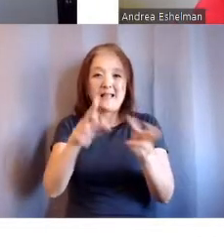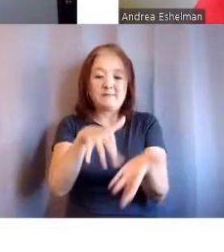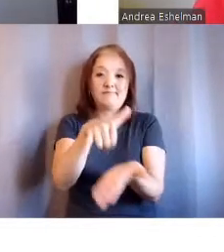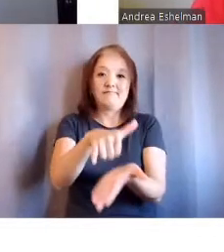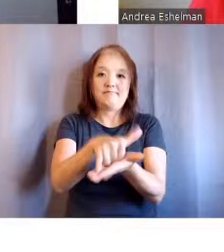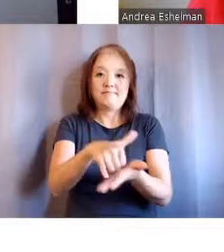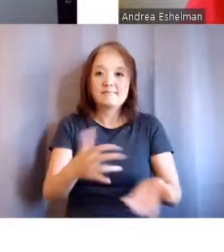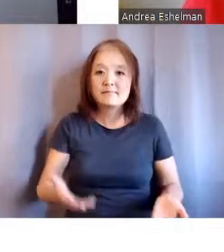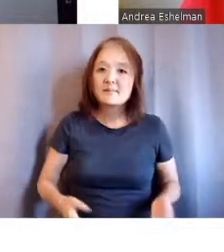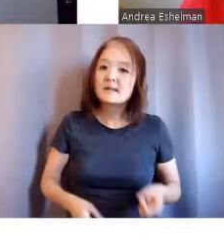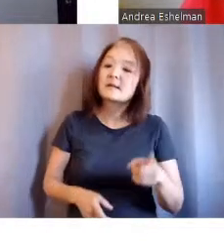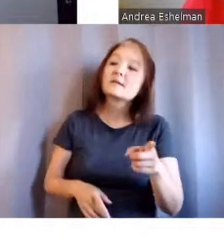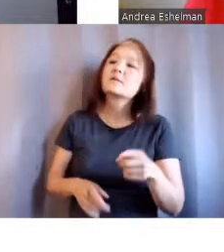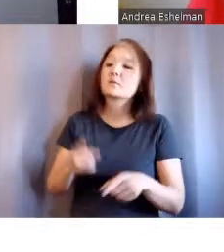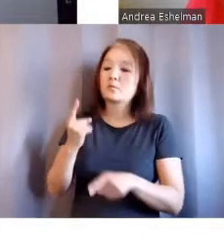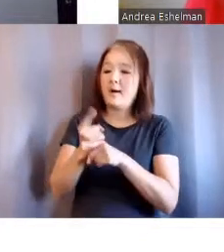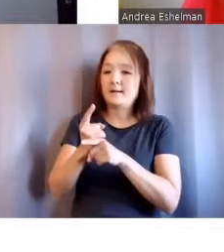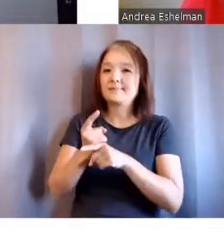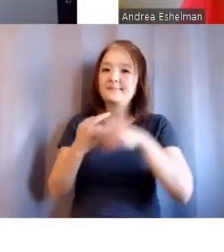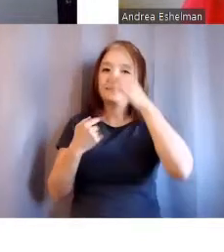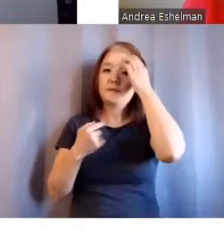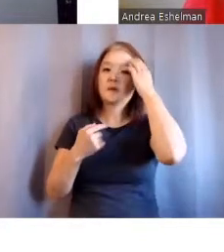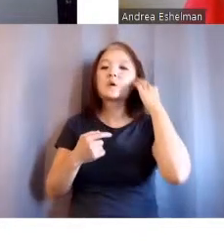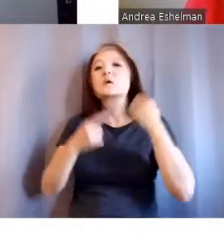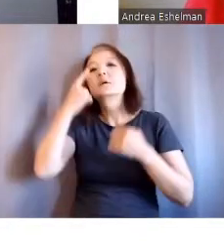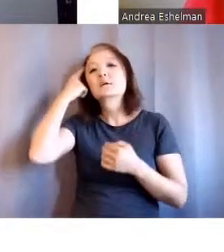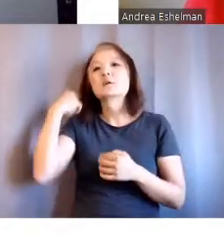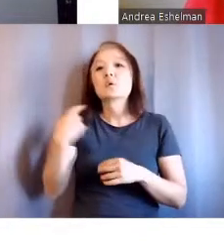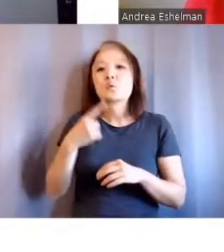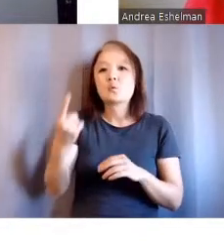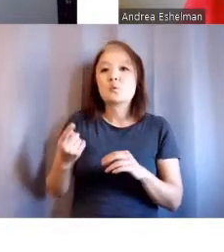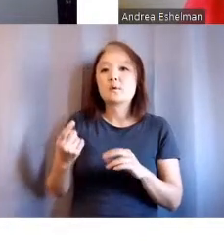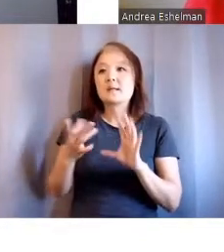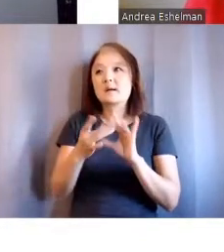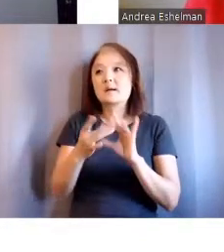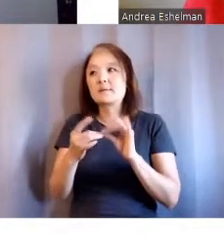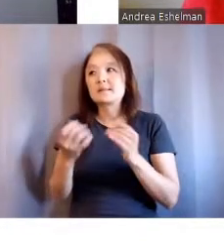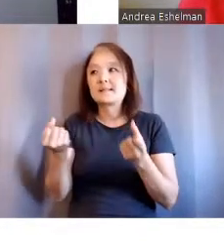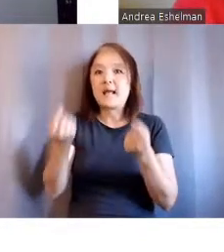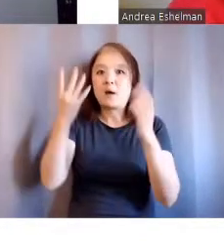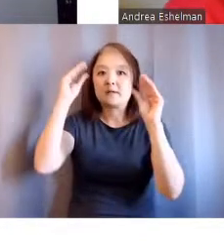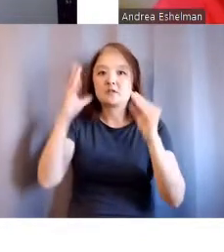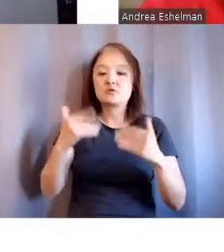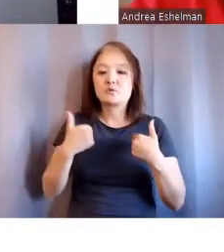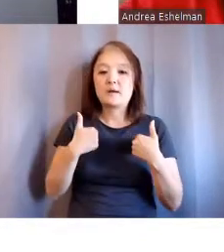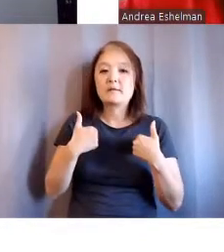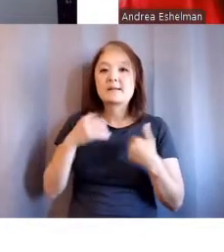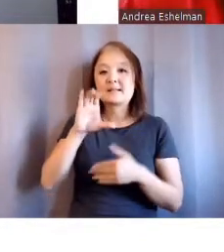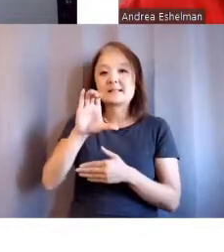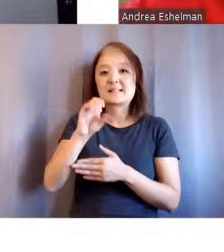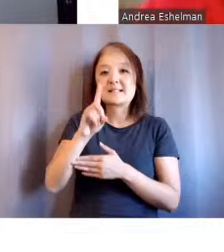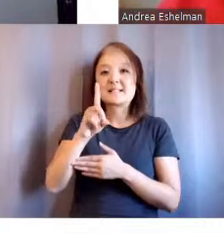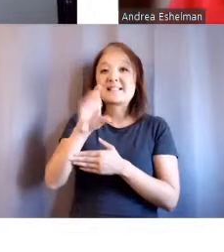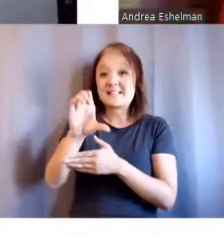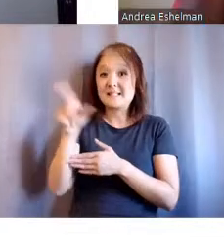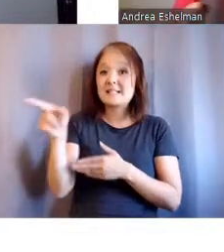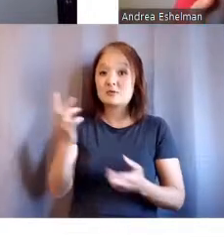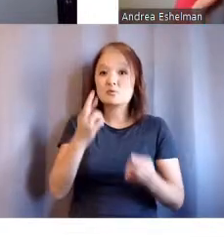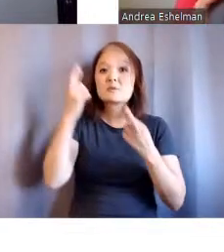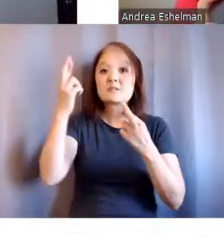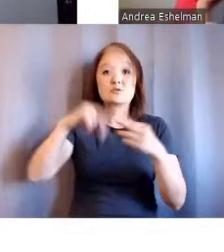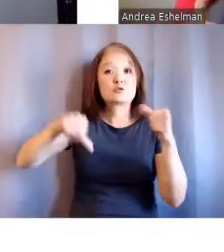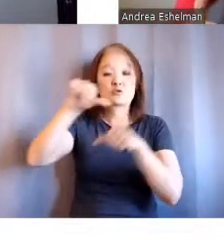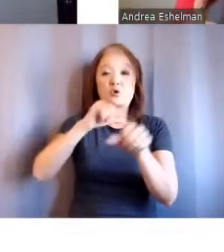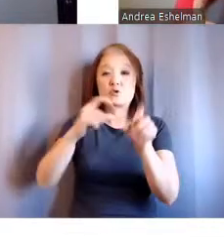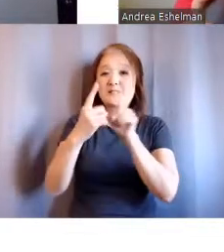end of the day, one of the limits that we have is just how many teachers we have. The CDC has recommended social distancing.